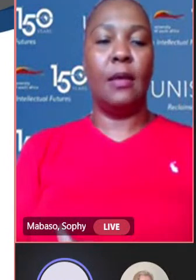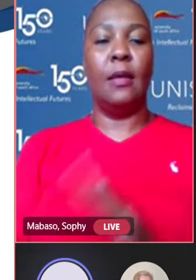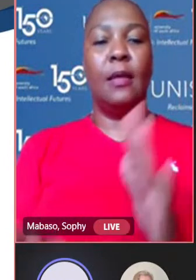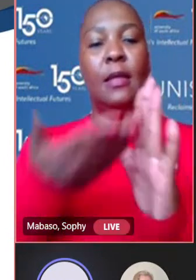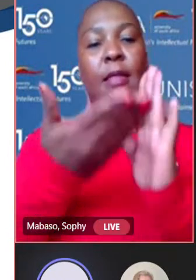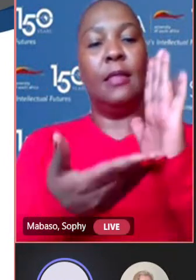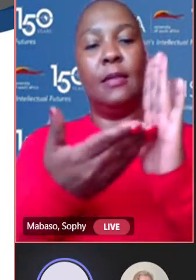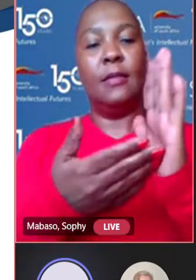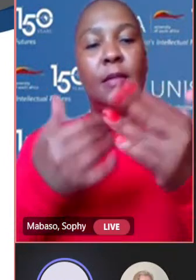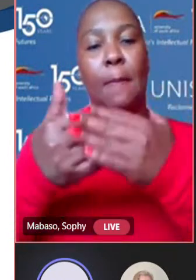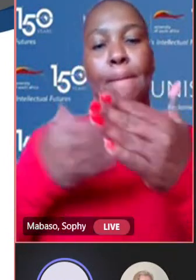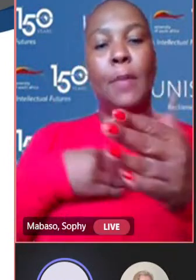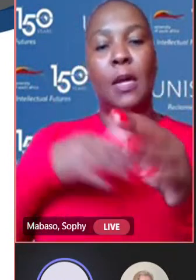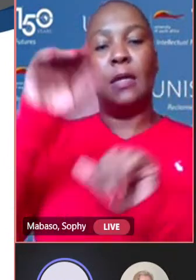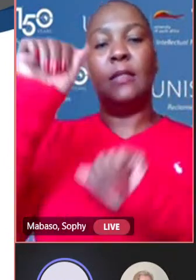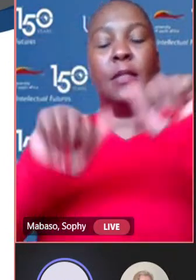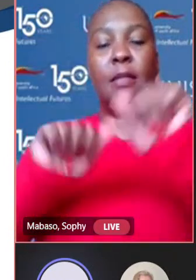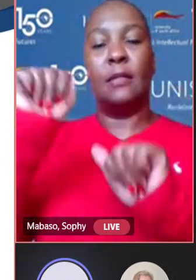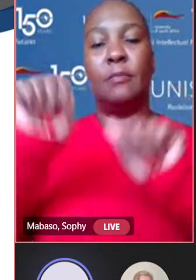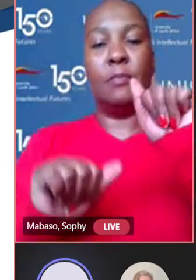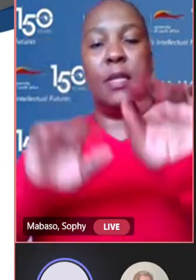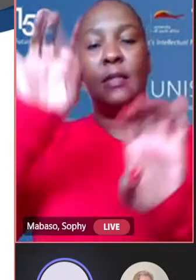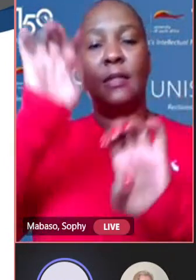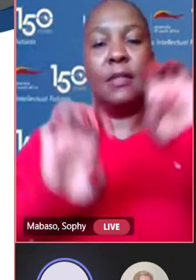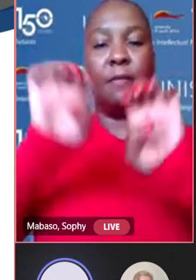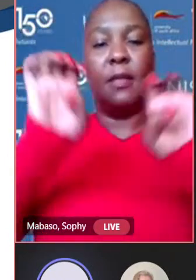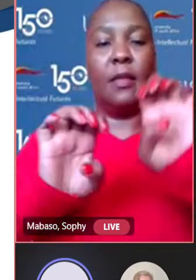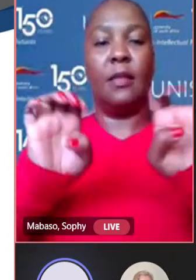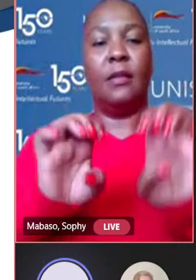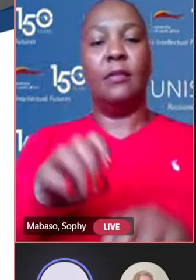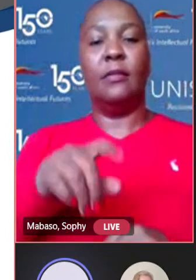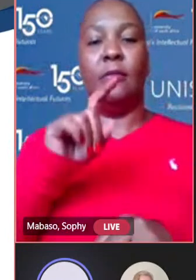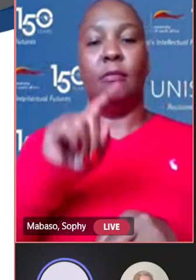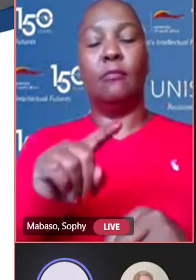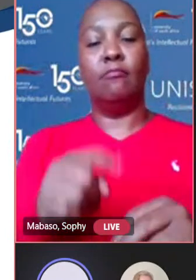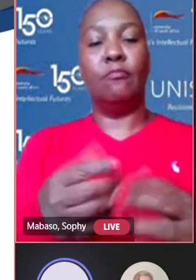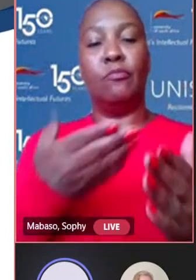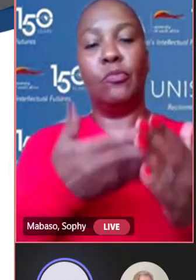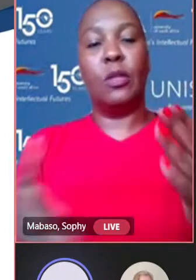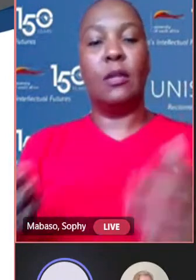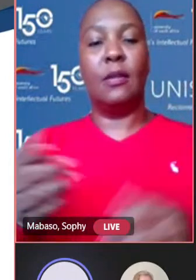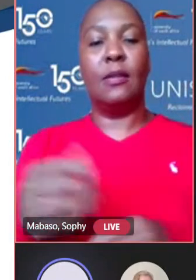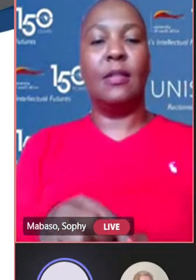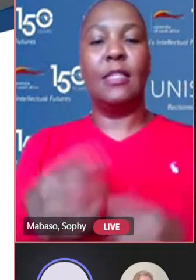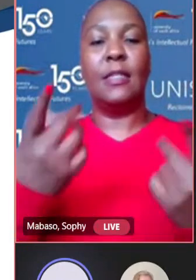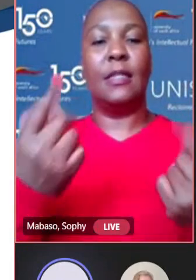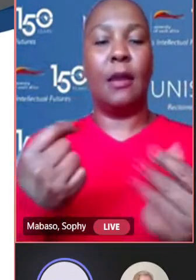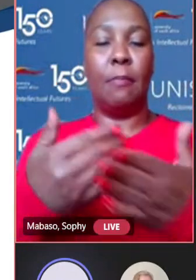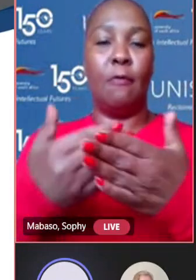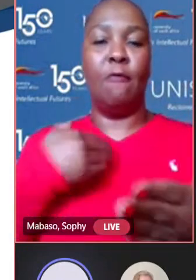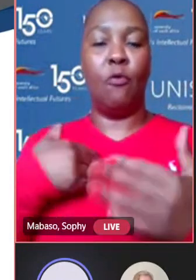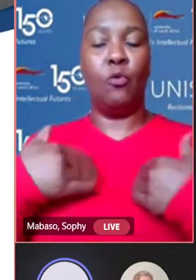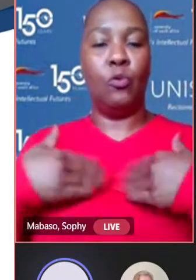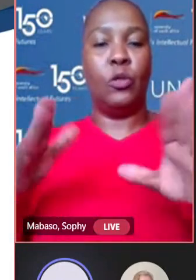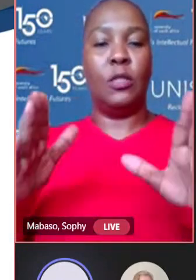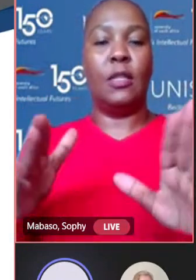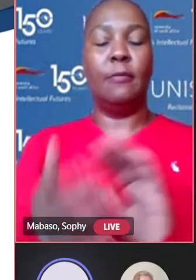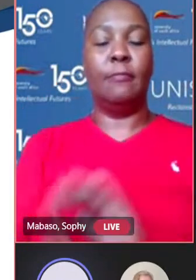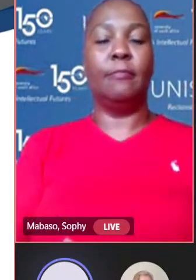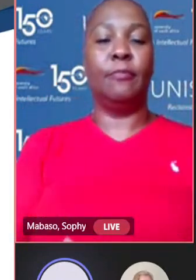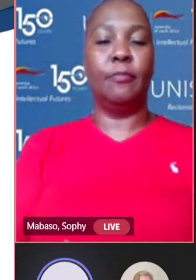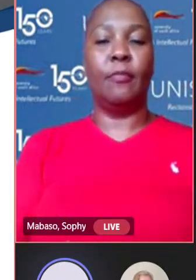pre-assessment survey, which I'm actually not even going to go into. It is mostly done before you start